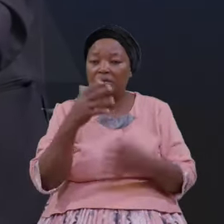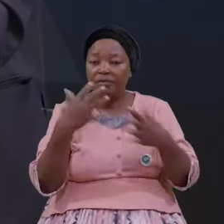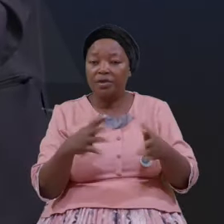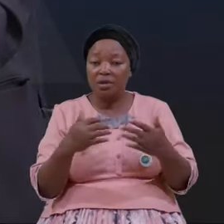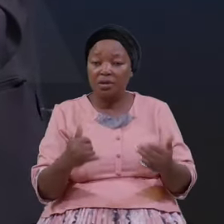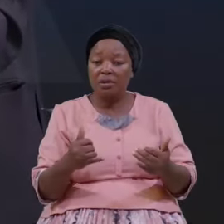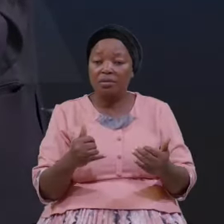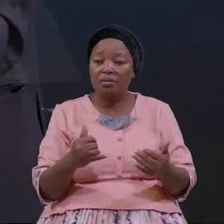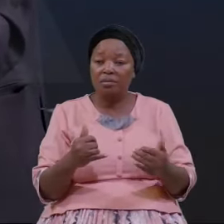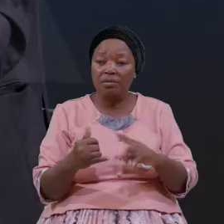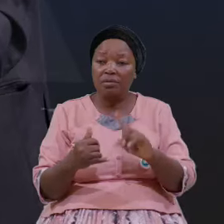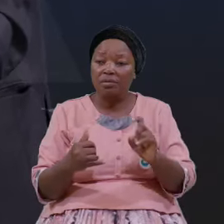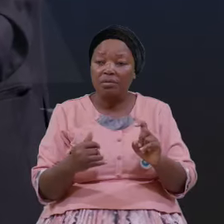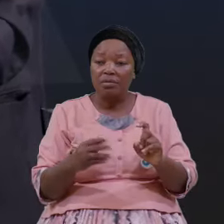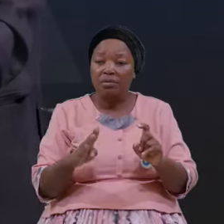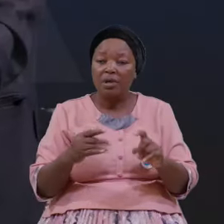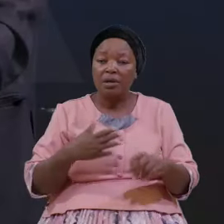By my right.